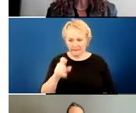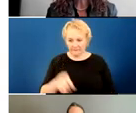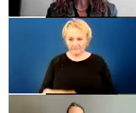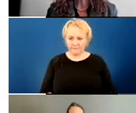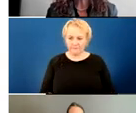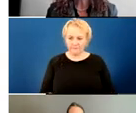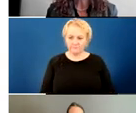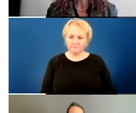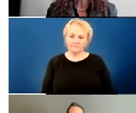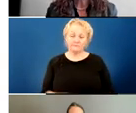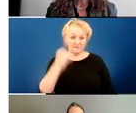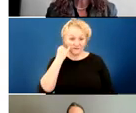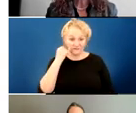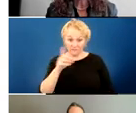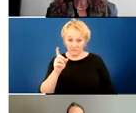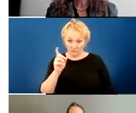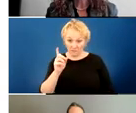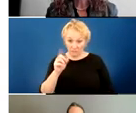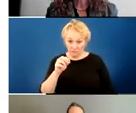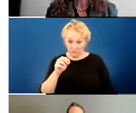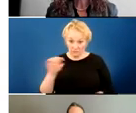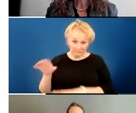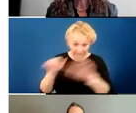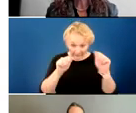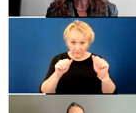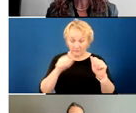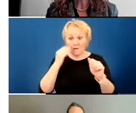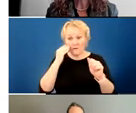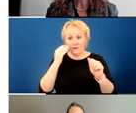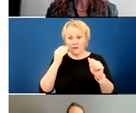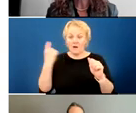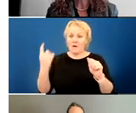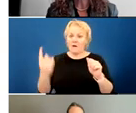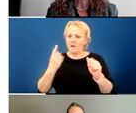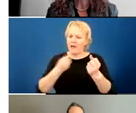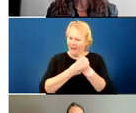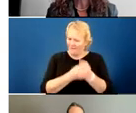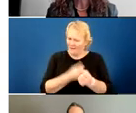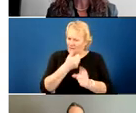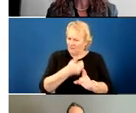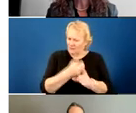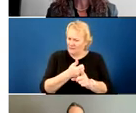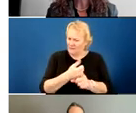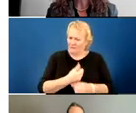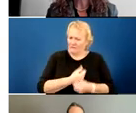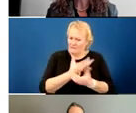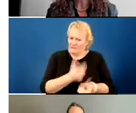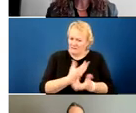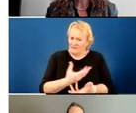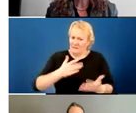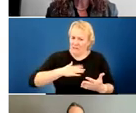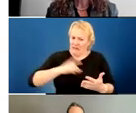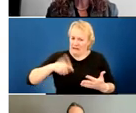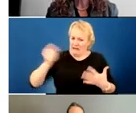And if you do evacuate, and for anybody, always being an advocate for yourself at the shelter and letting them know what's